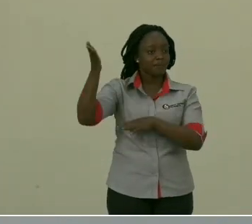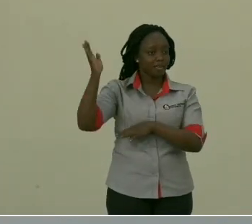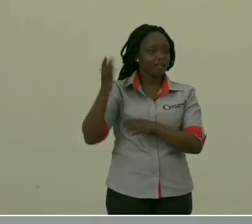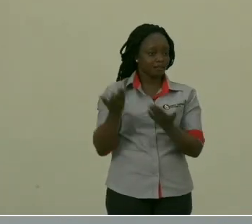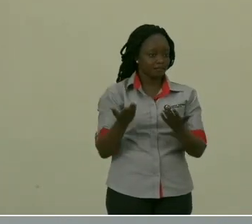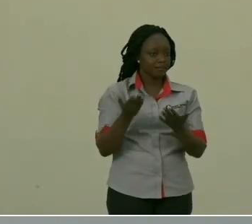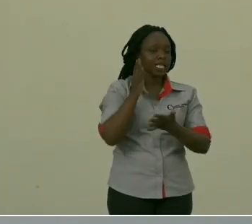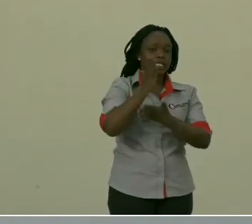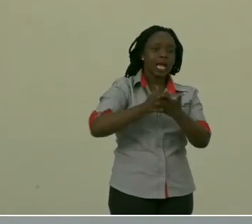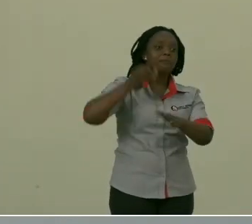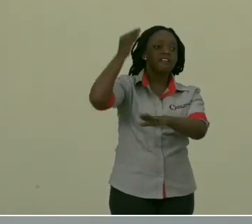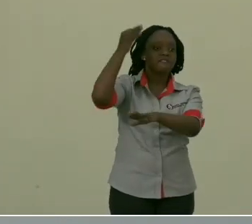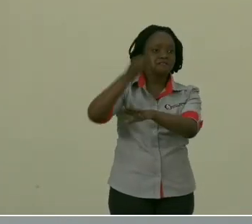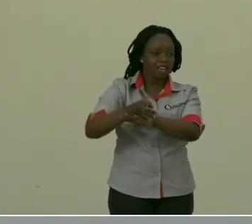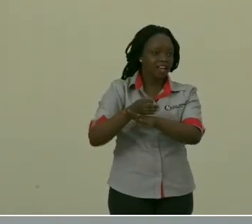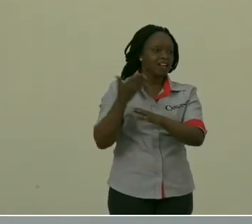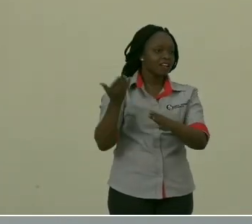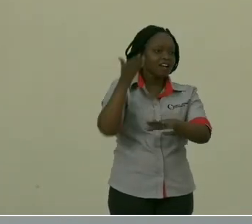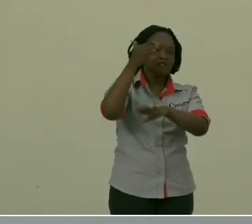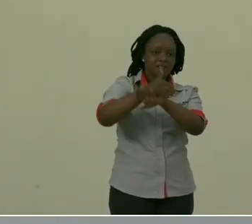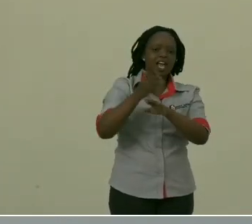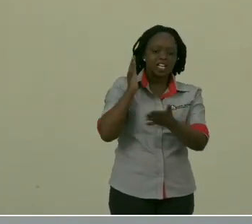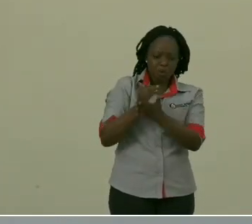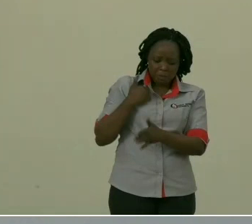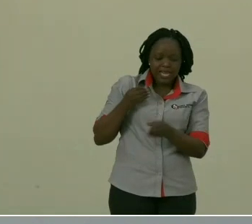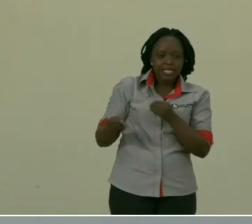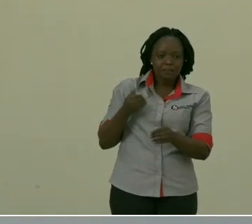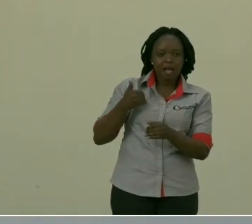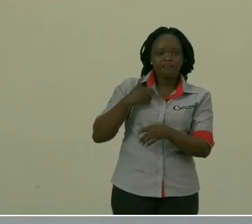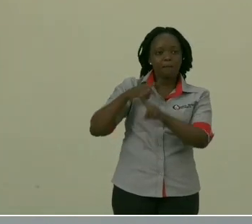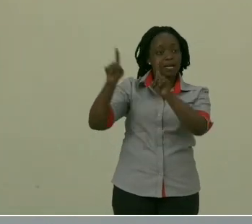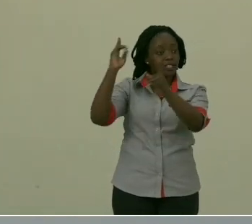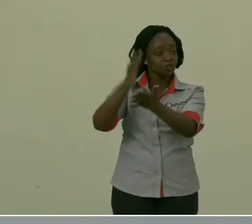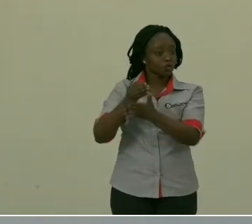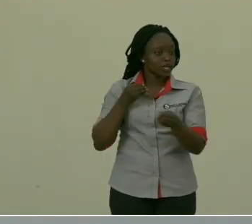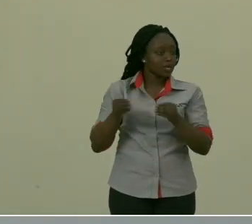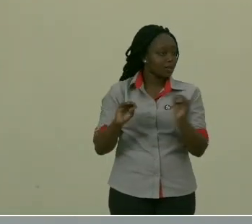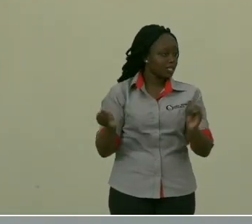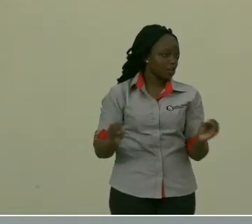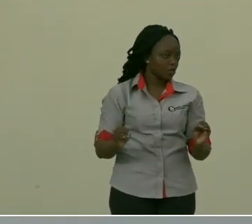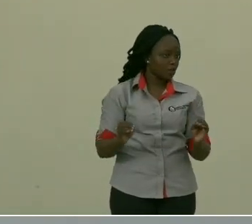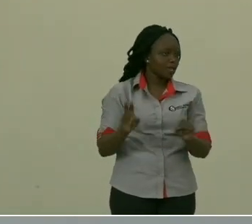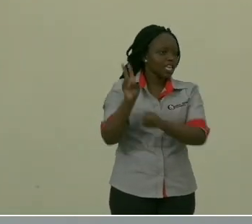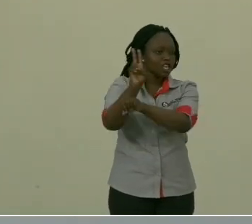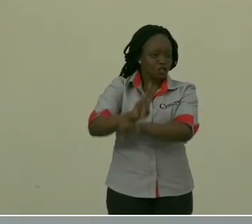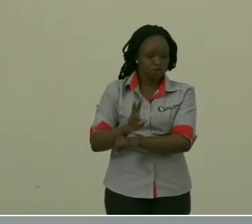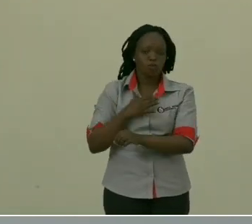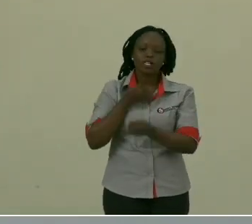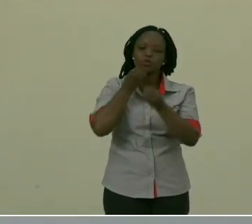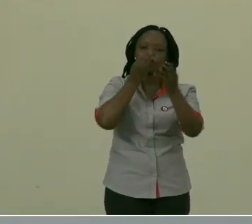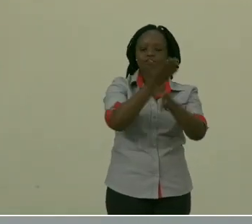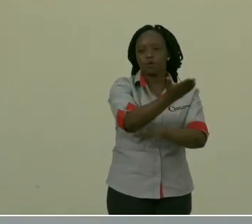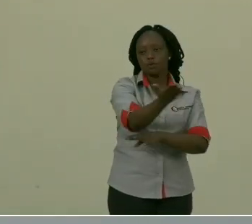Others even fake that they have disability, but they want to be used by others. So we want to inform you